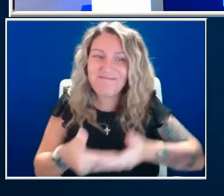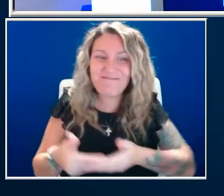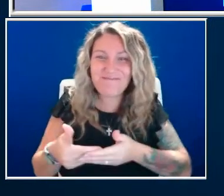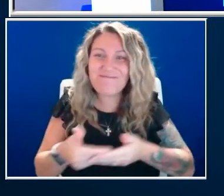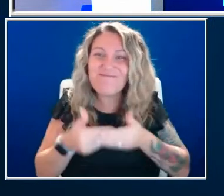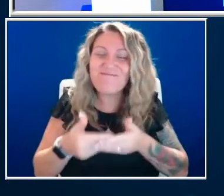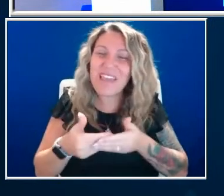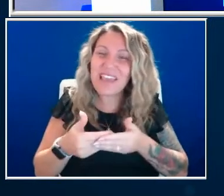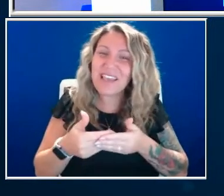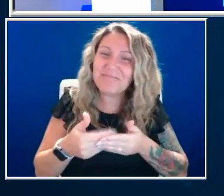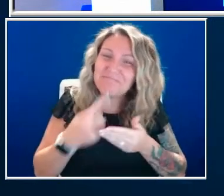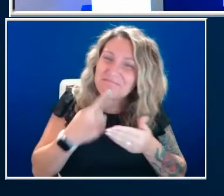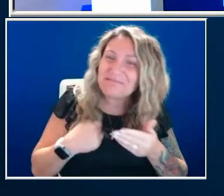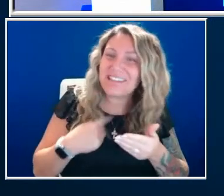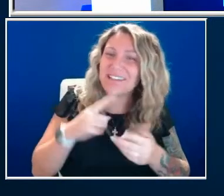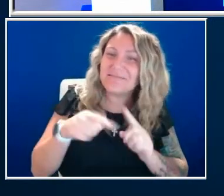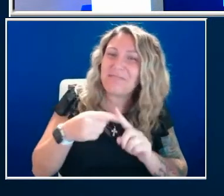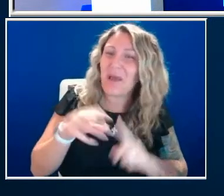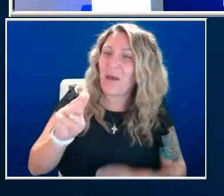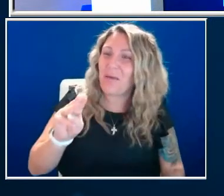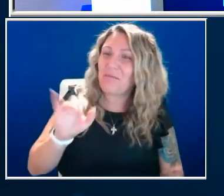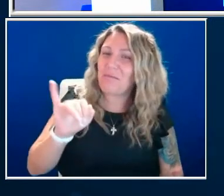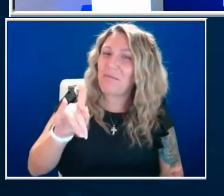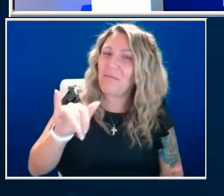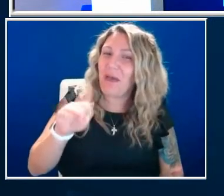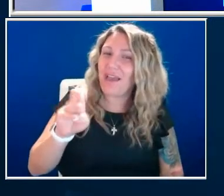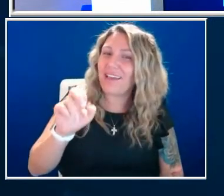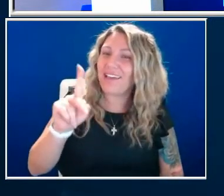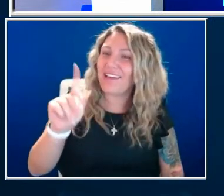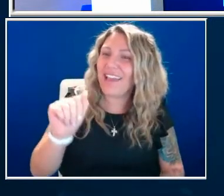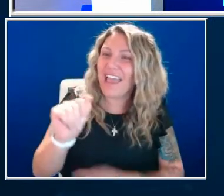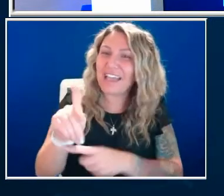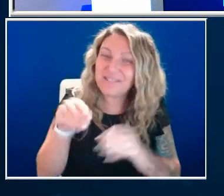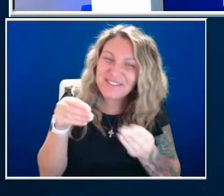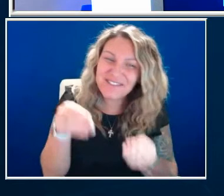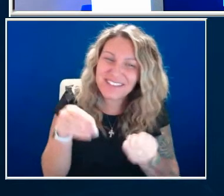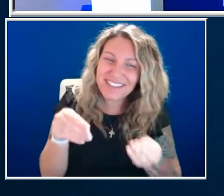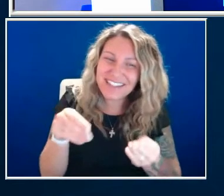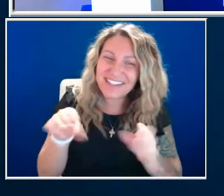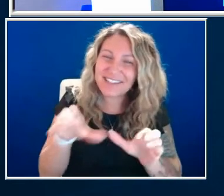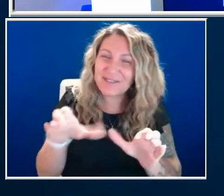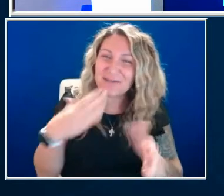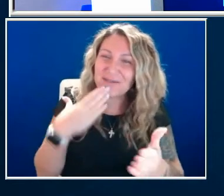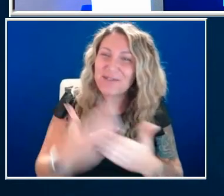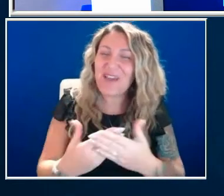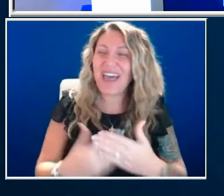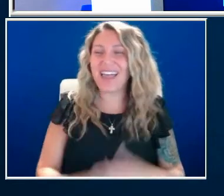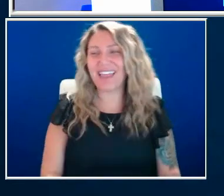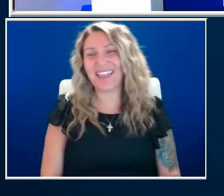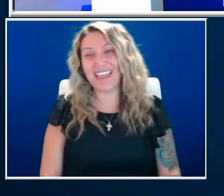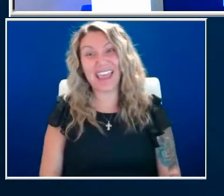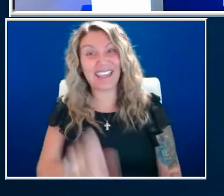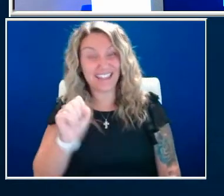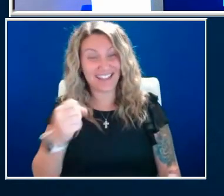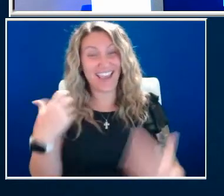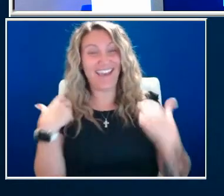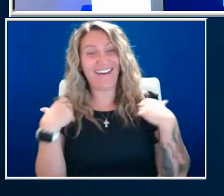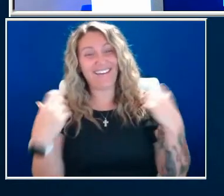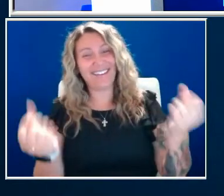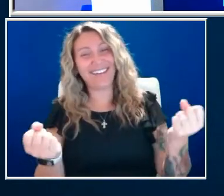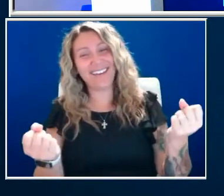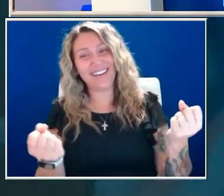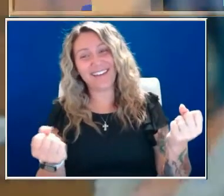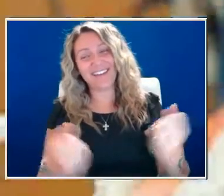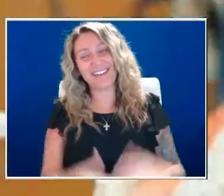was just feeding. He looks healthy. He's doing well. Tell us about him. He's healthy,